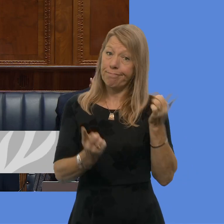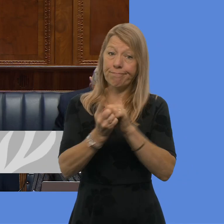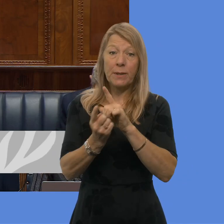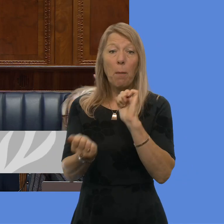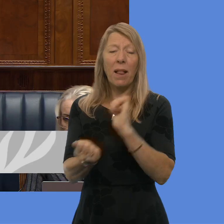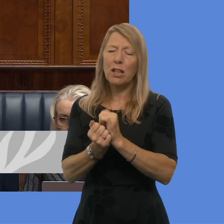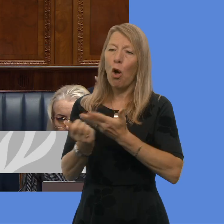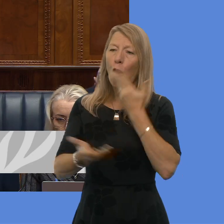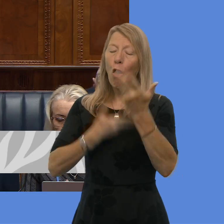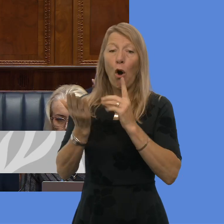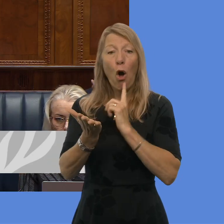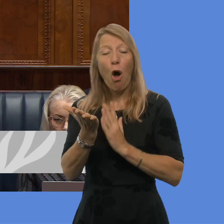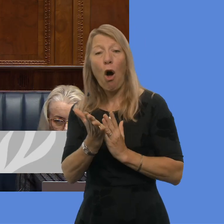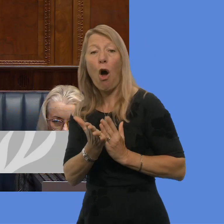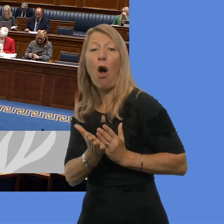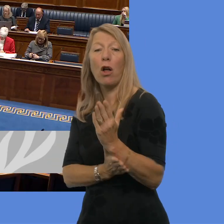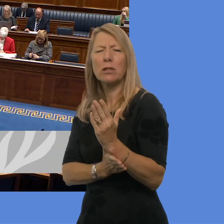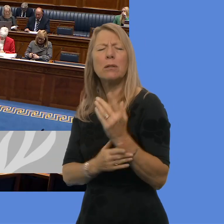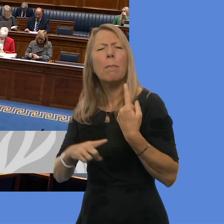and the new Truth Recovery body?